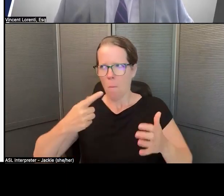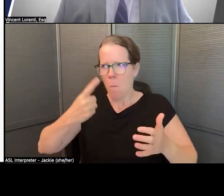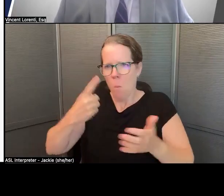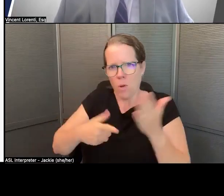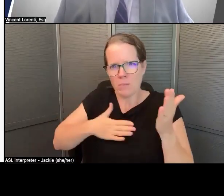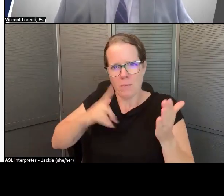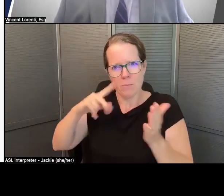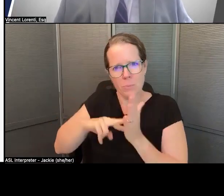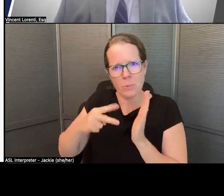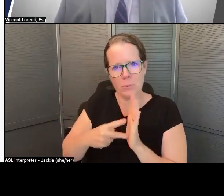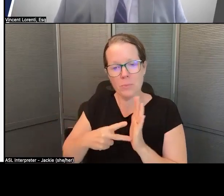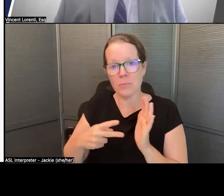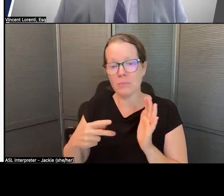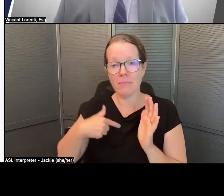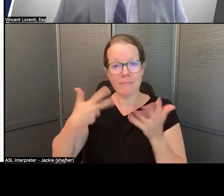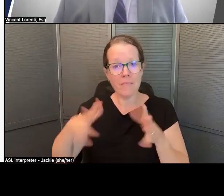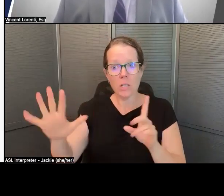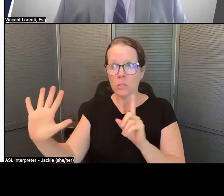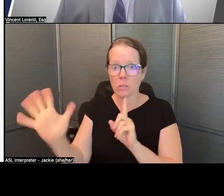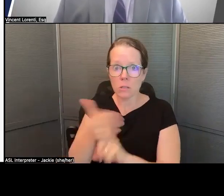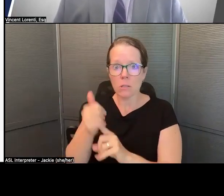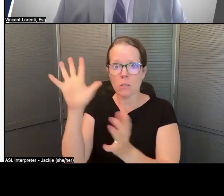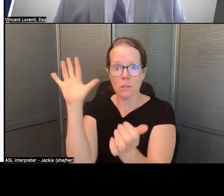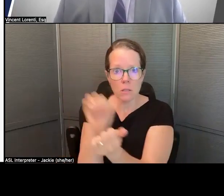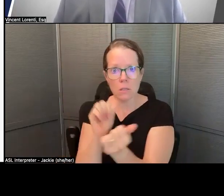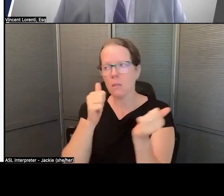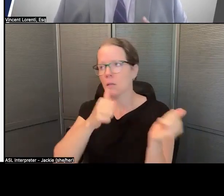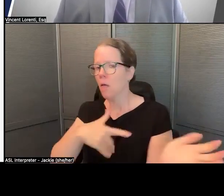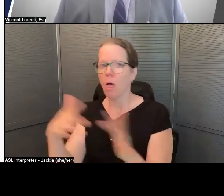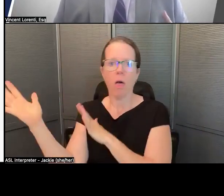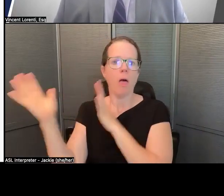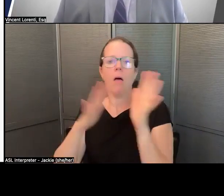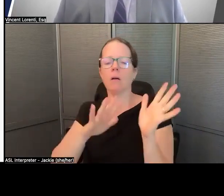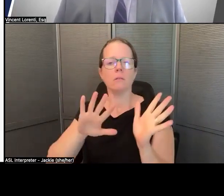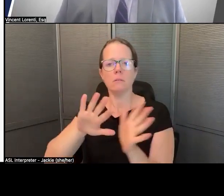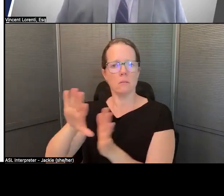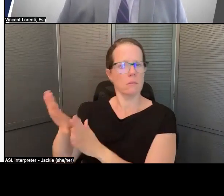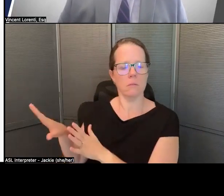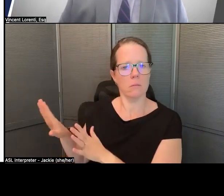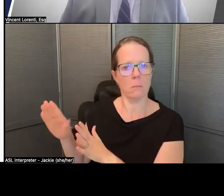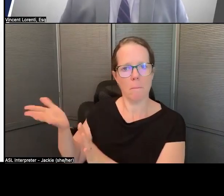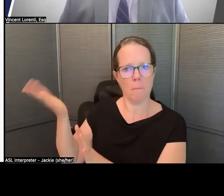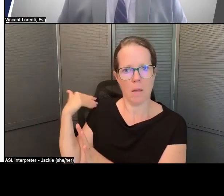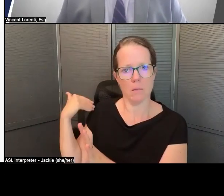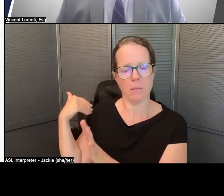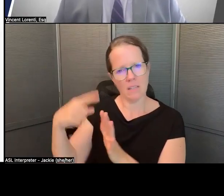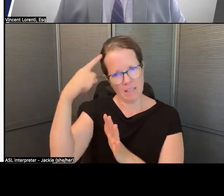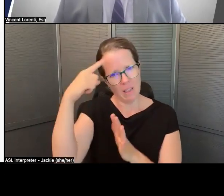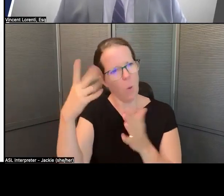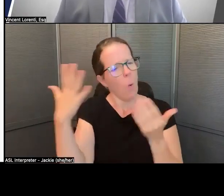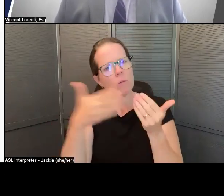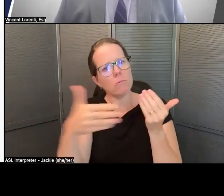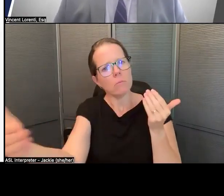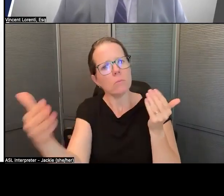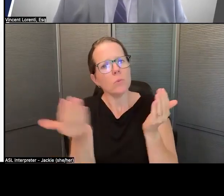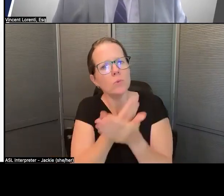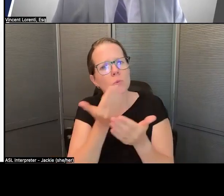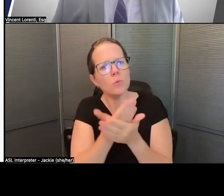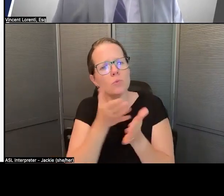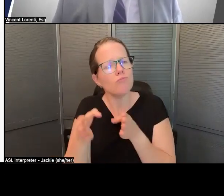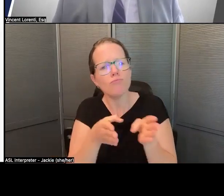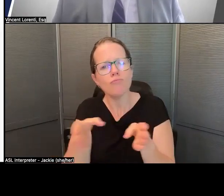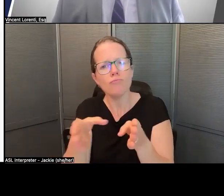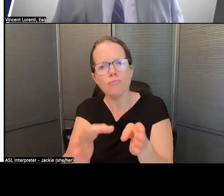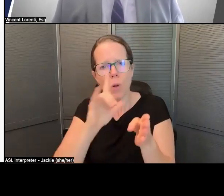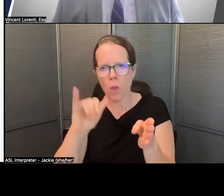been before in the criminal legal system, so that they can find a new path to safety and security in their communities. And